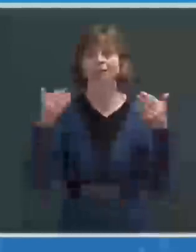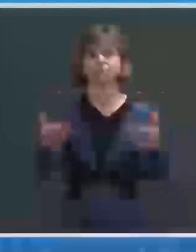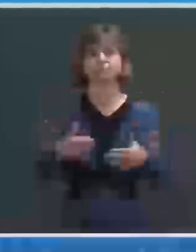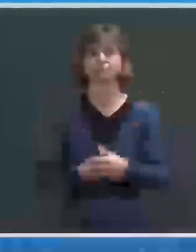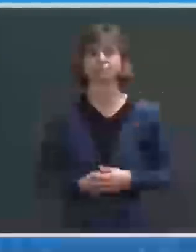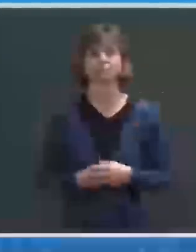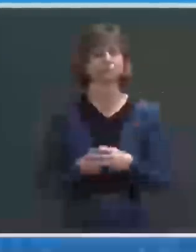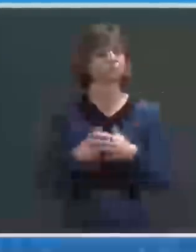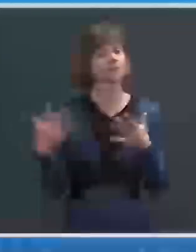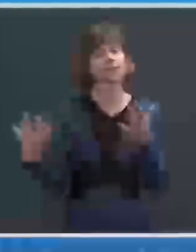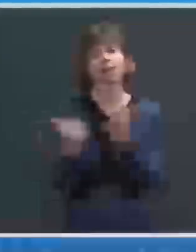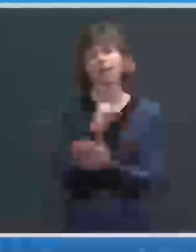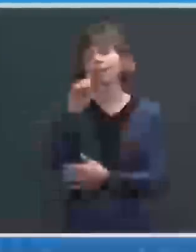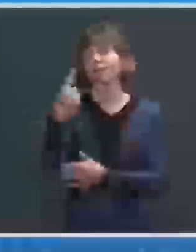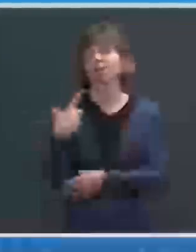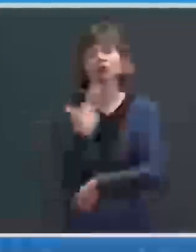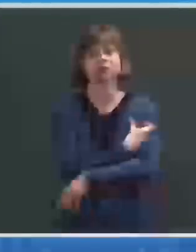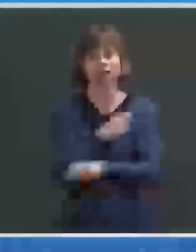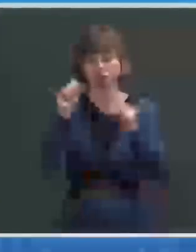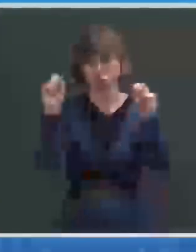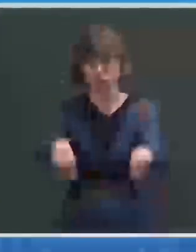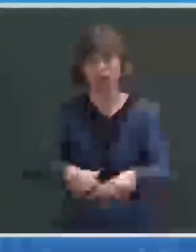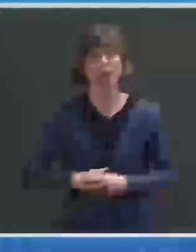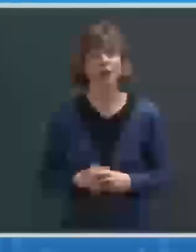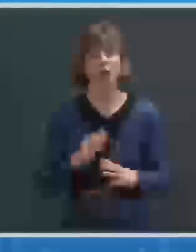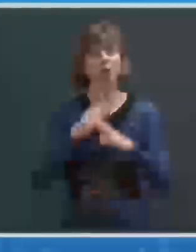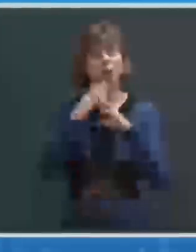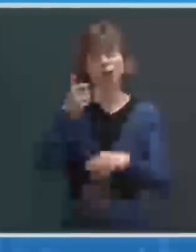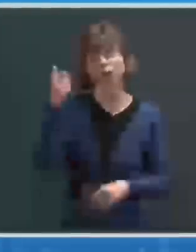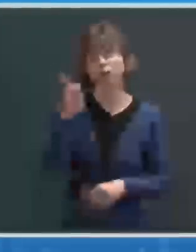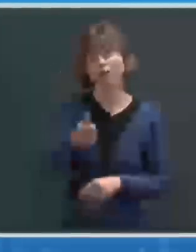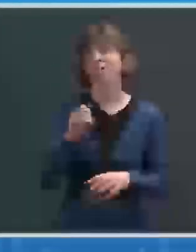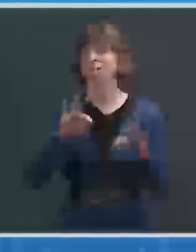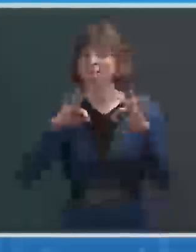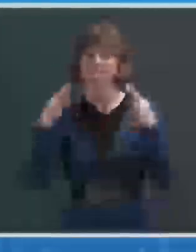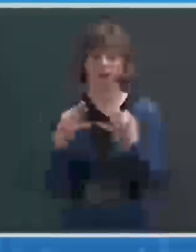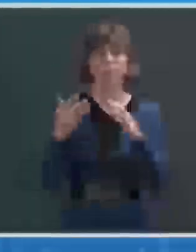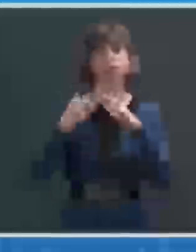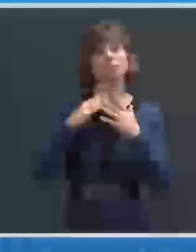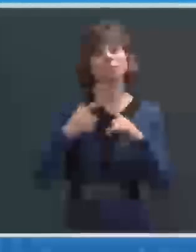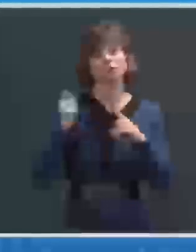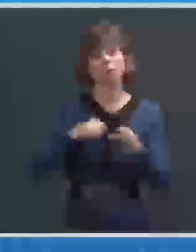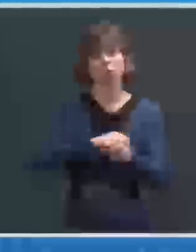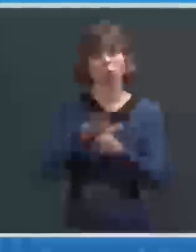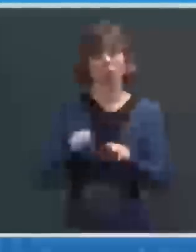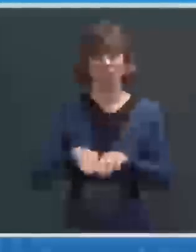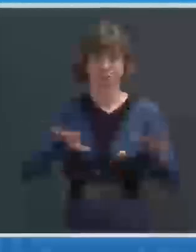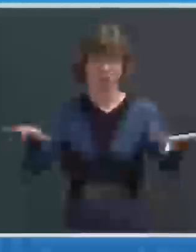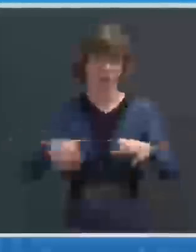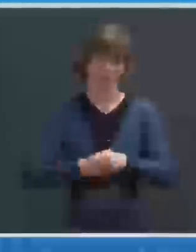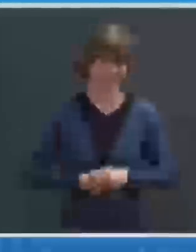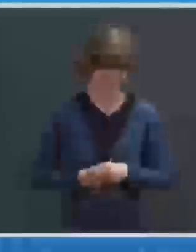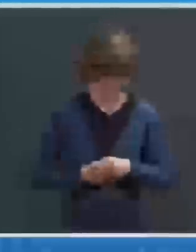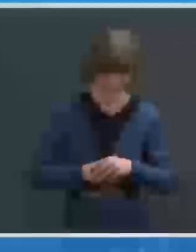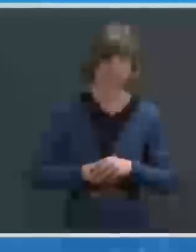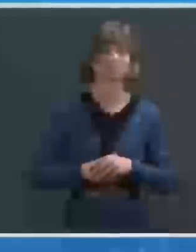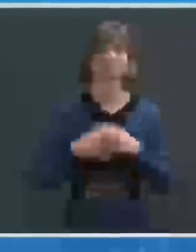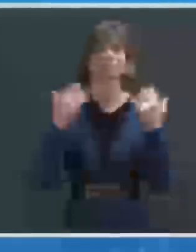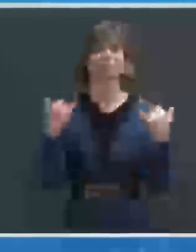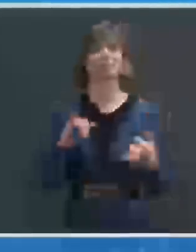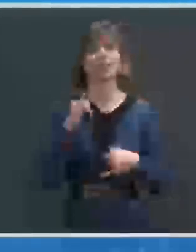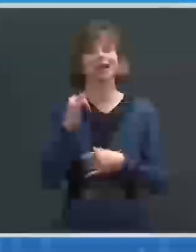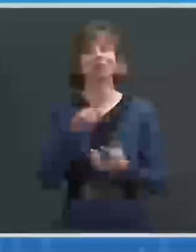vaccine available to you. Protect yourself, your family, and your community from COVID-19. And with that, I'll turn it over to you,